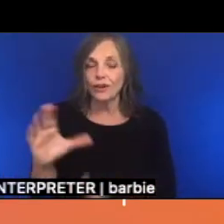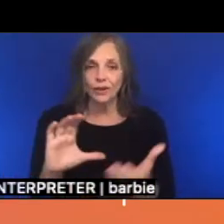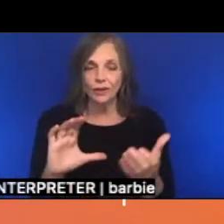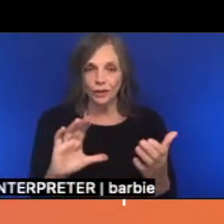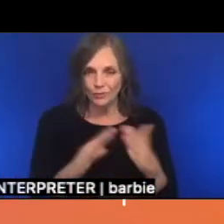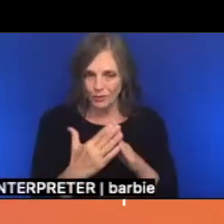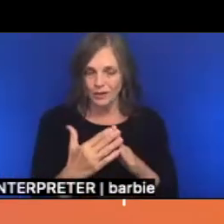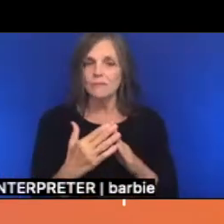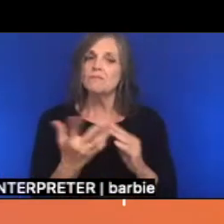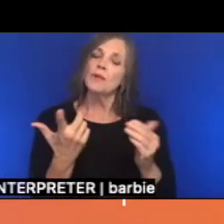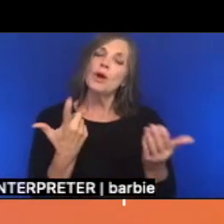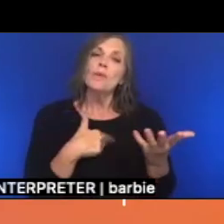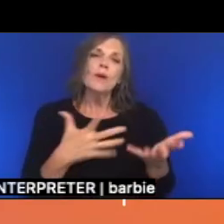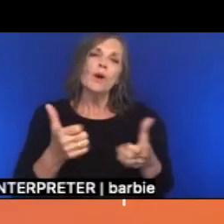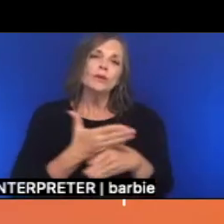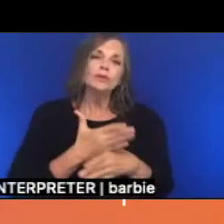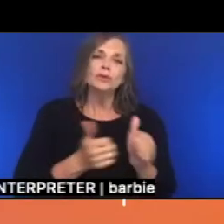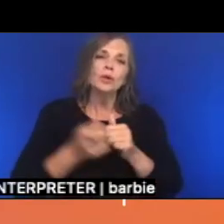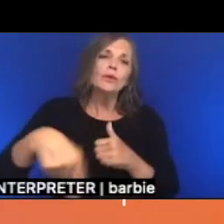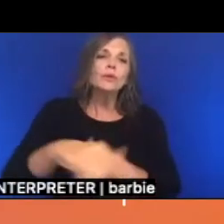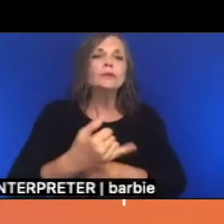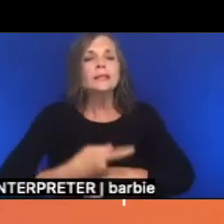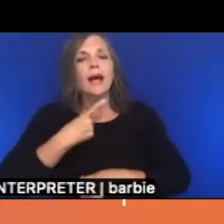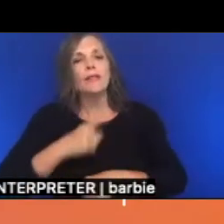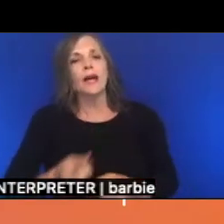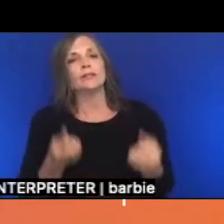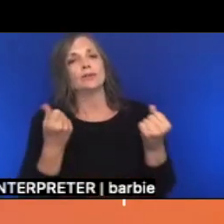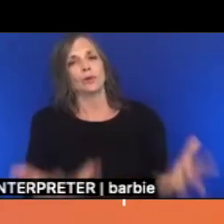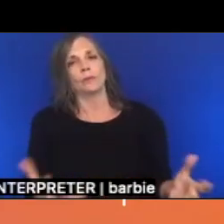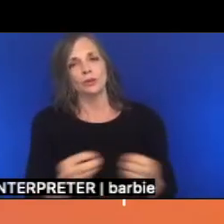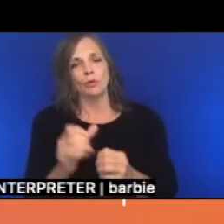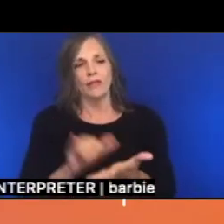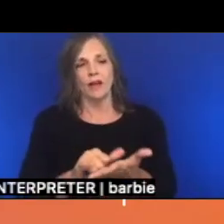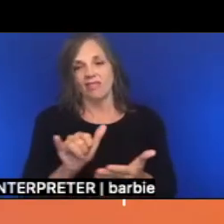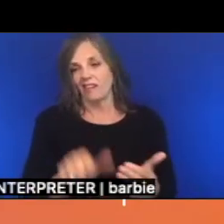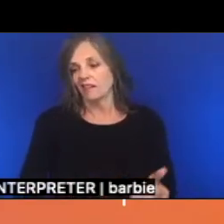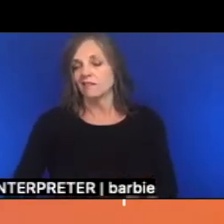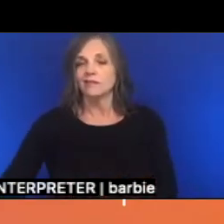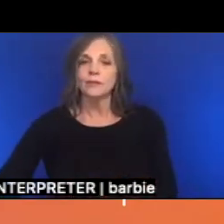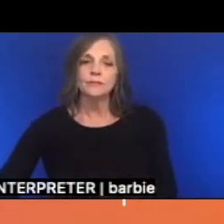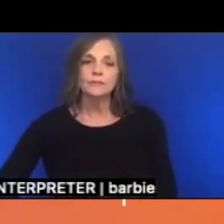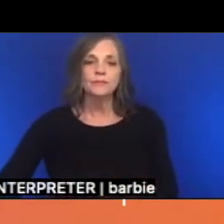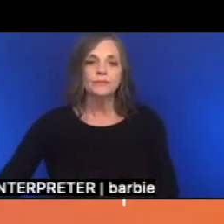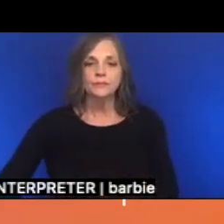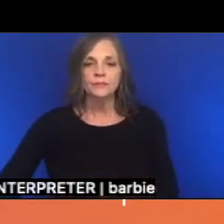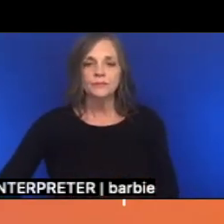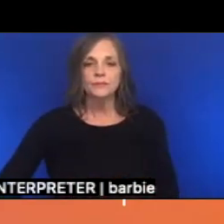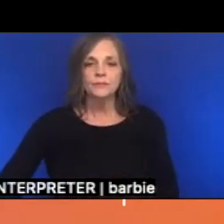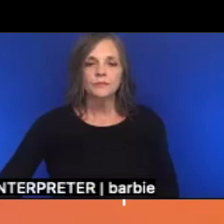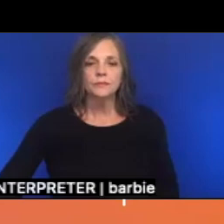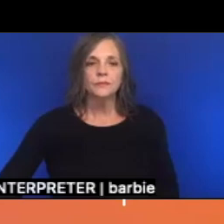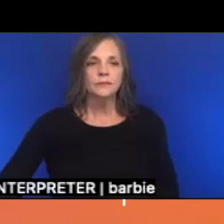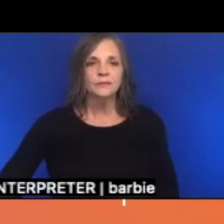But what I want to share with you today is that it's so much more than that. Sign language is not only a language, it's